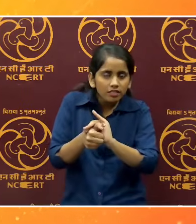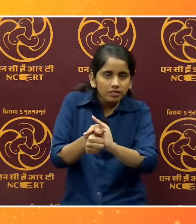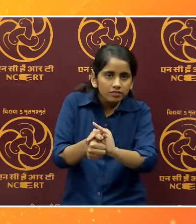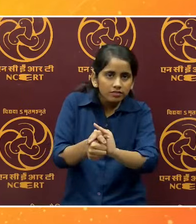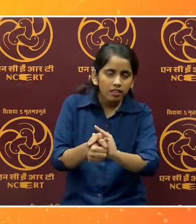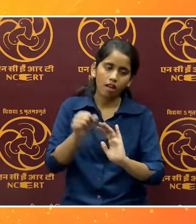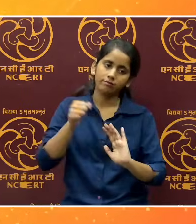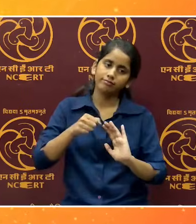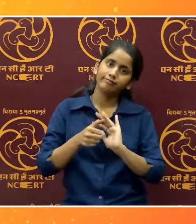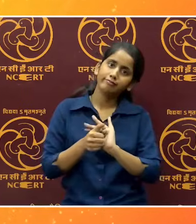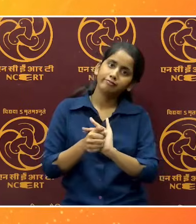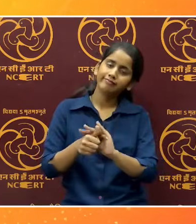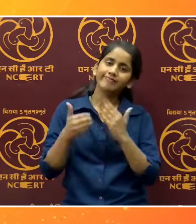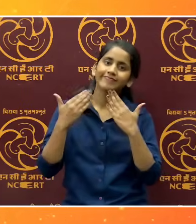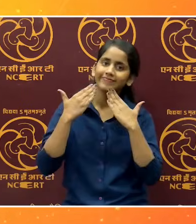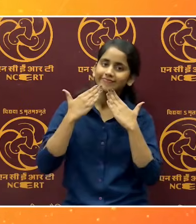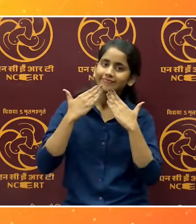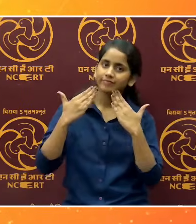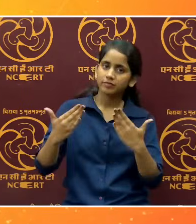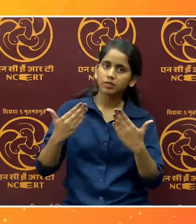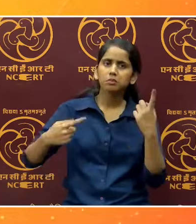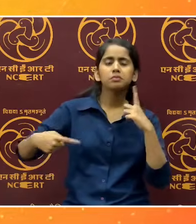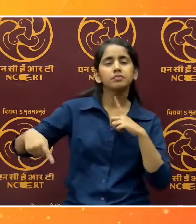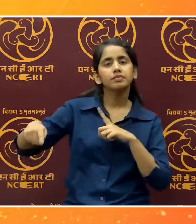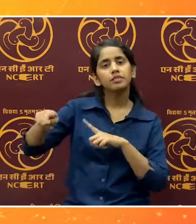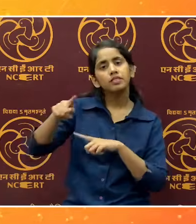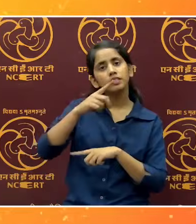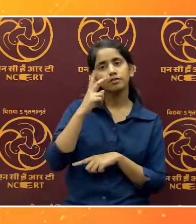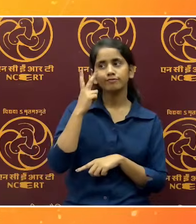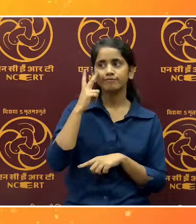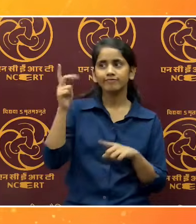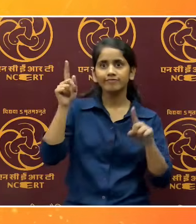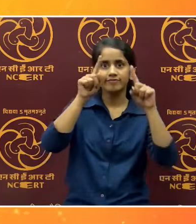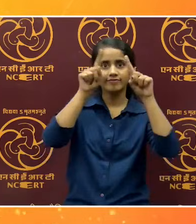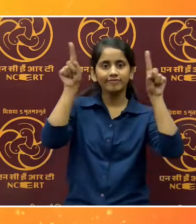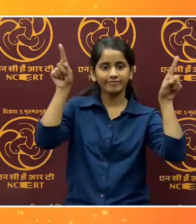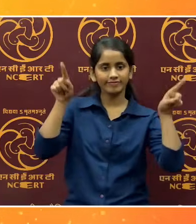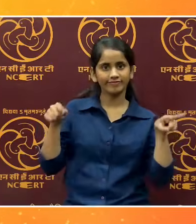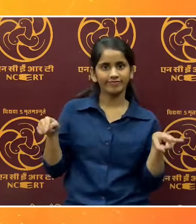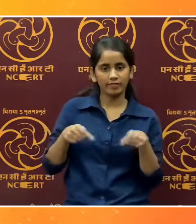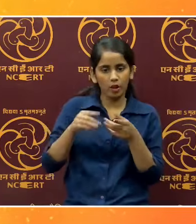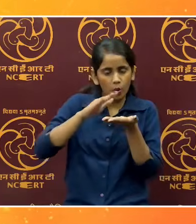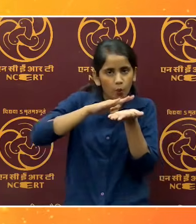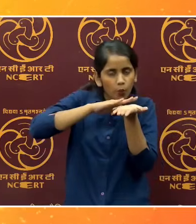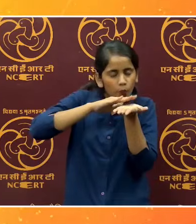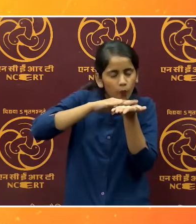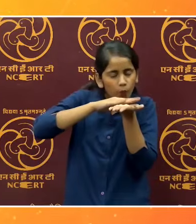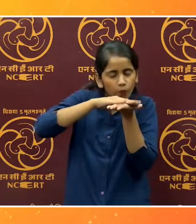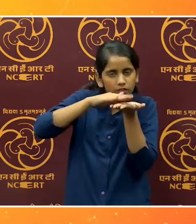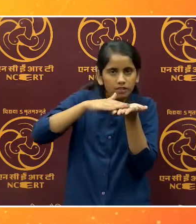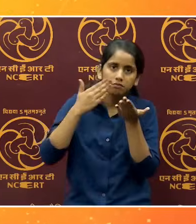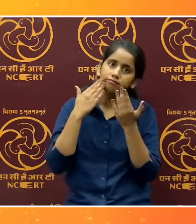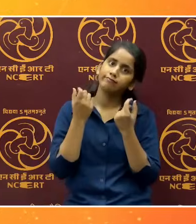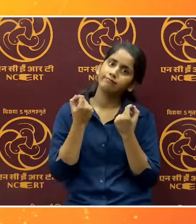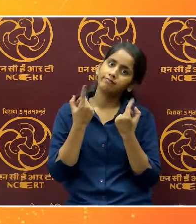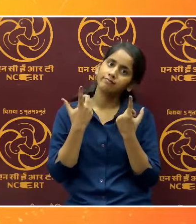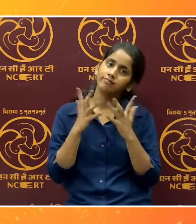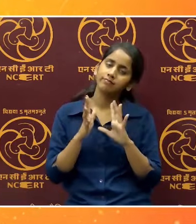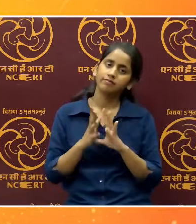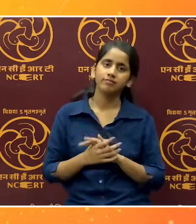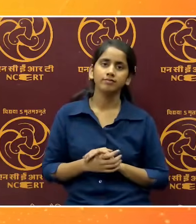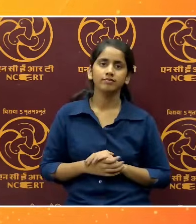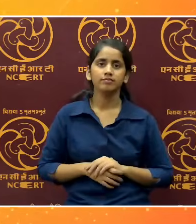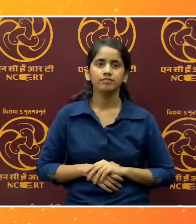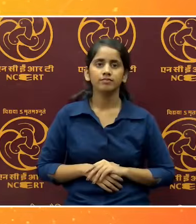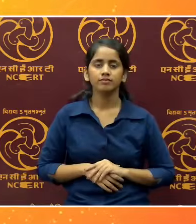turtle. Thank you so much. So, this way this activity can also be modified. We can emboss it and